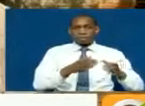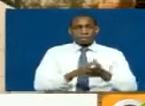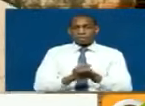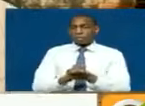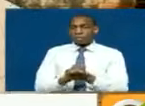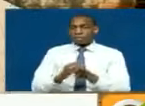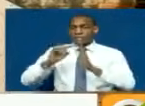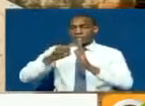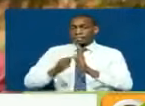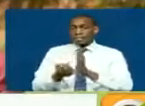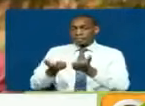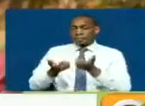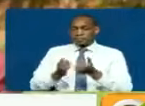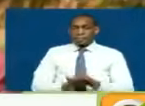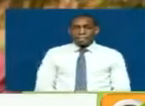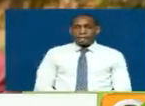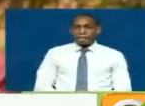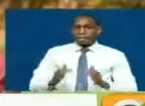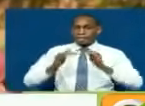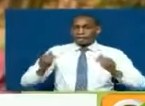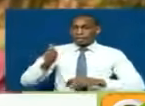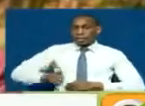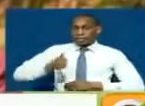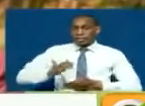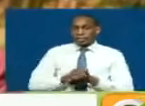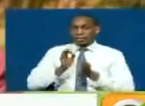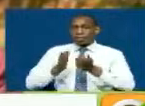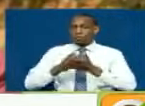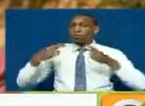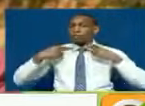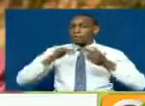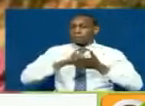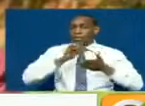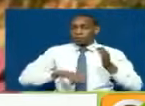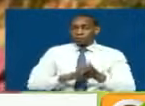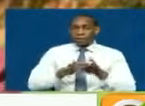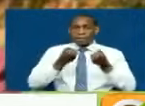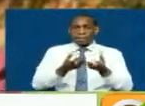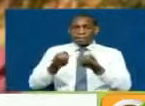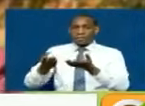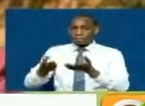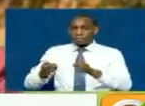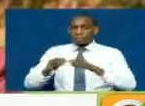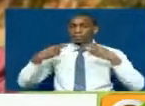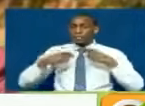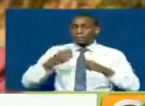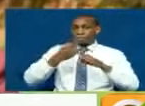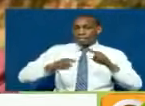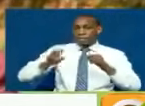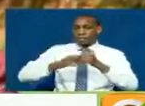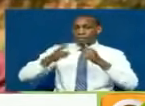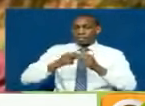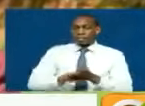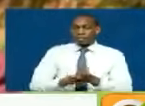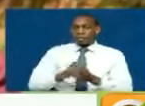much. It's unfair and it's selfish. Because if you fall into the trap that many of us fell into 2017, you'll